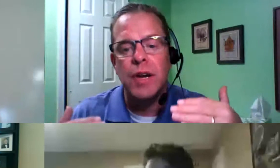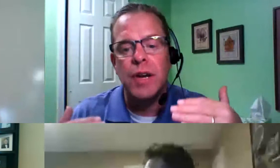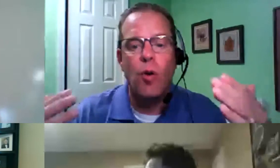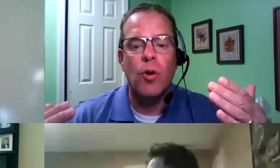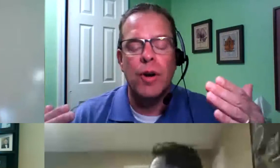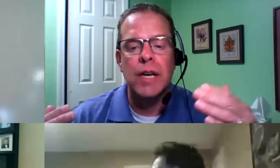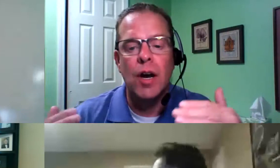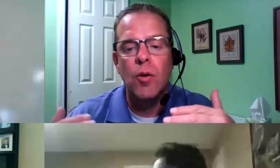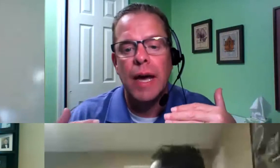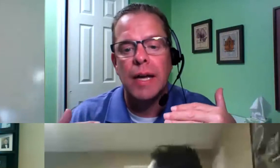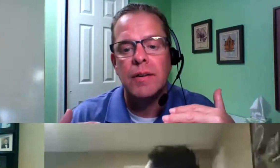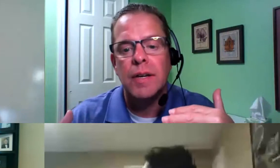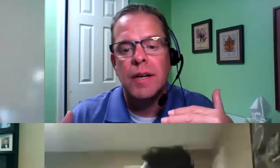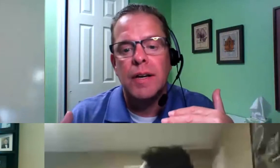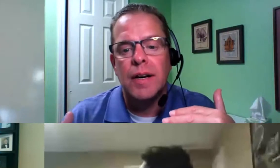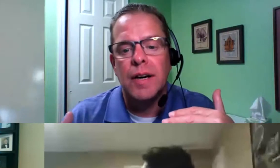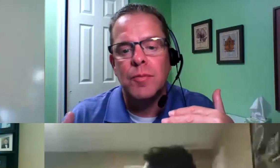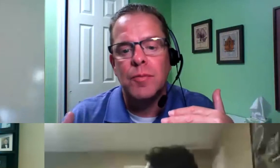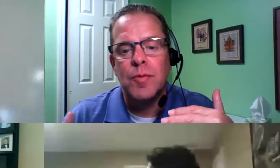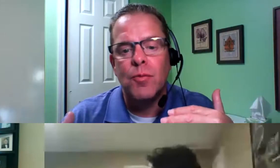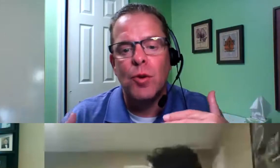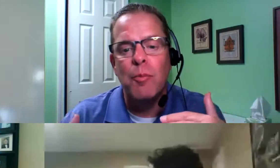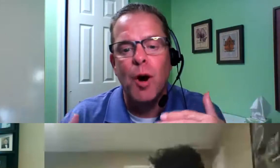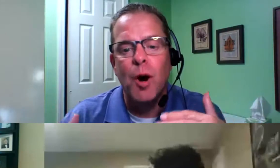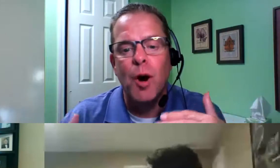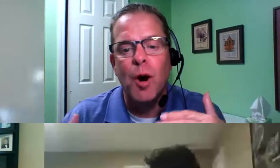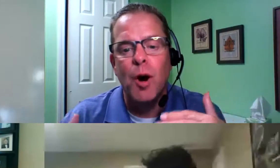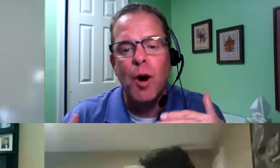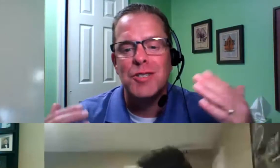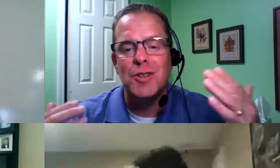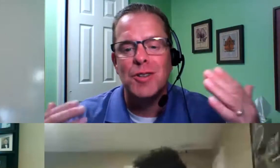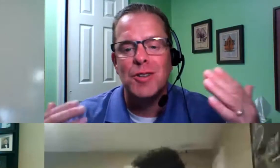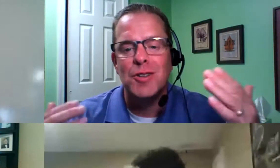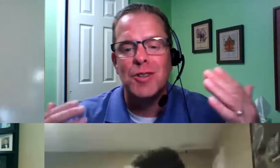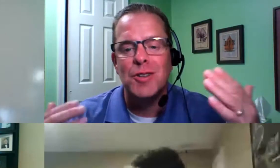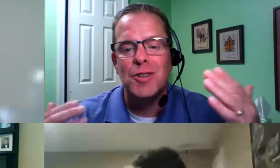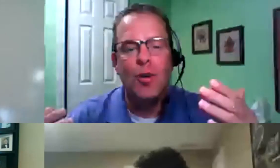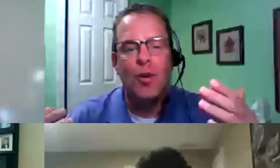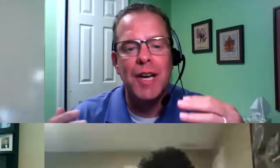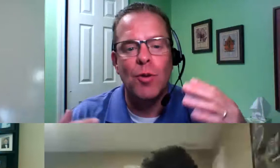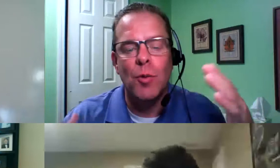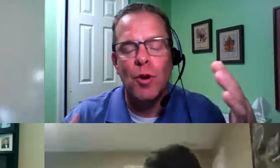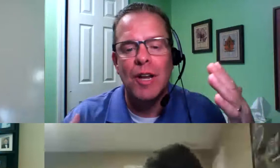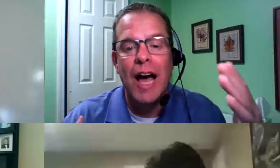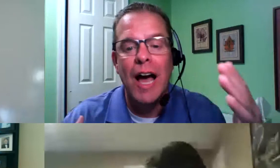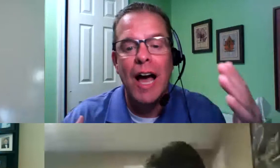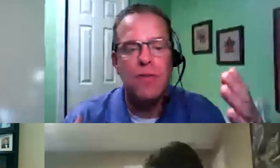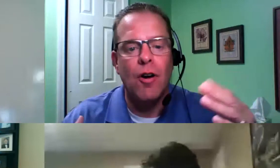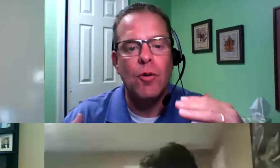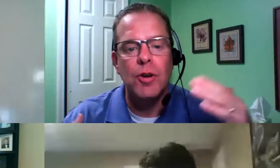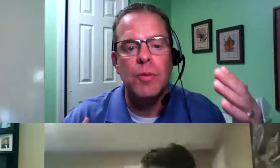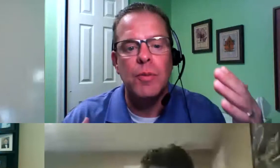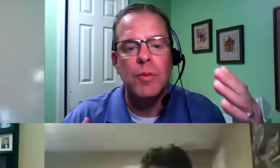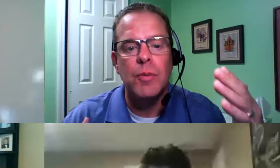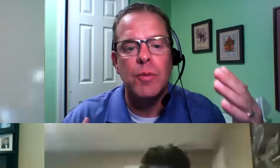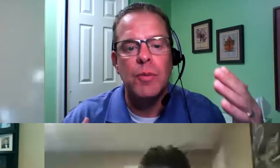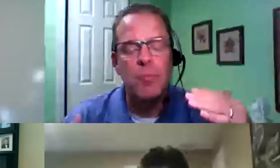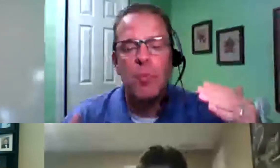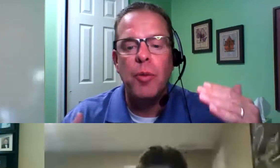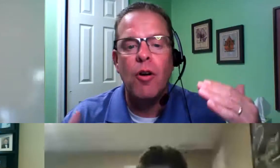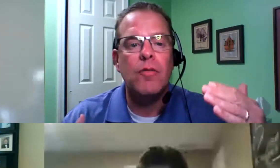as we think forward and know that remote, not just learning, but remote learning and remote life are going to